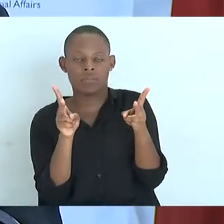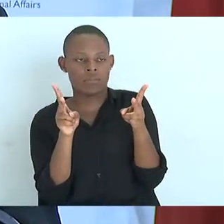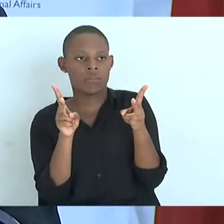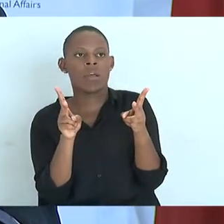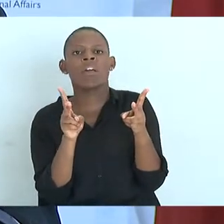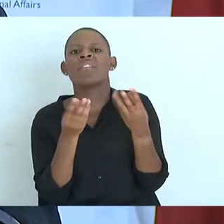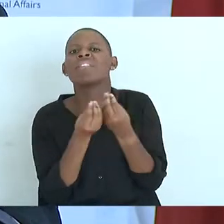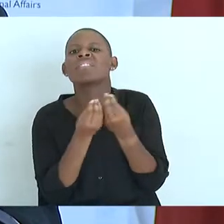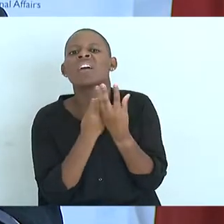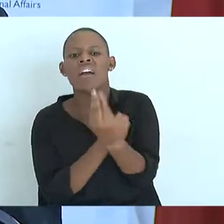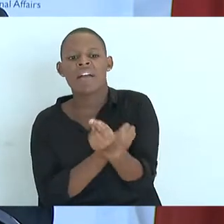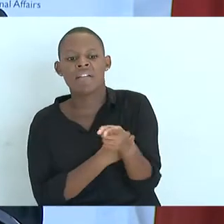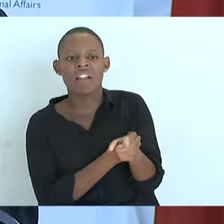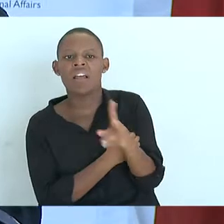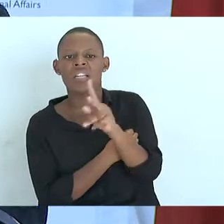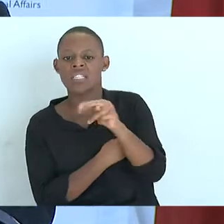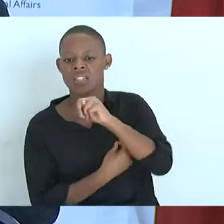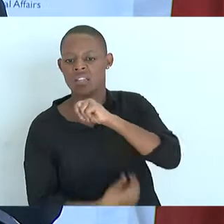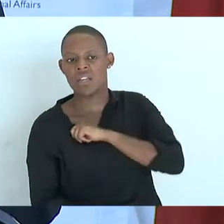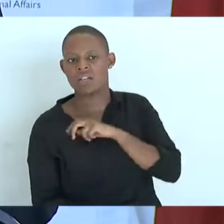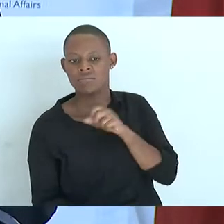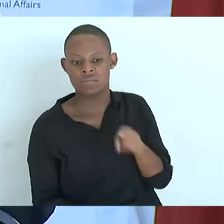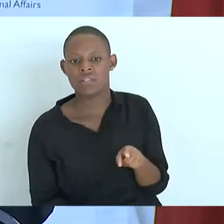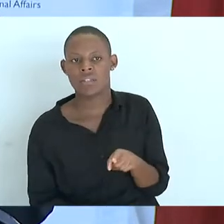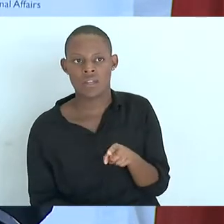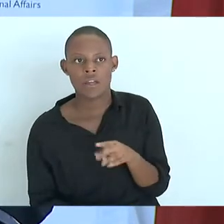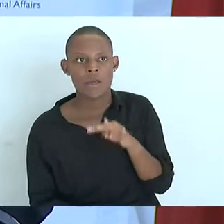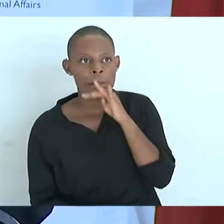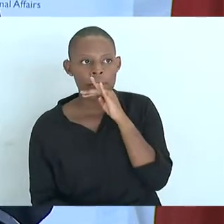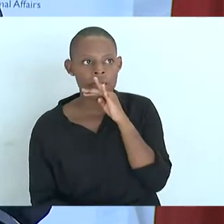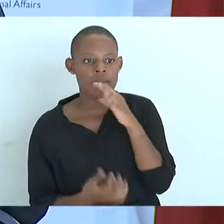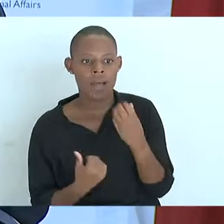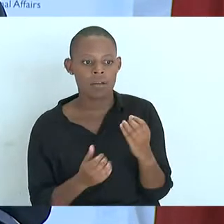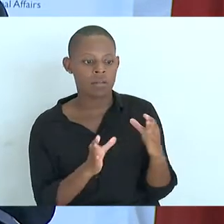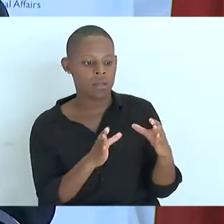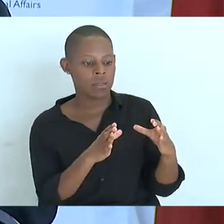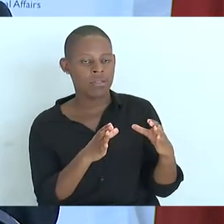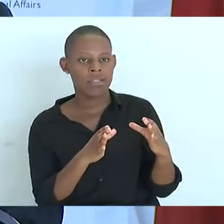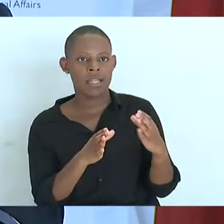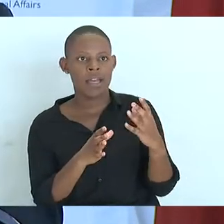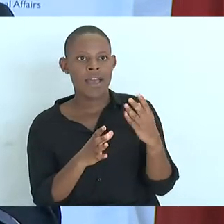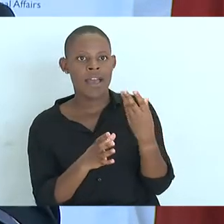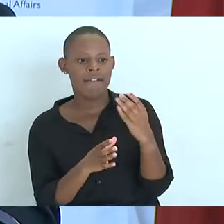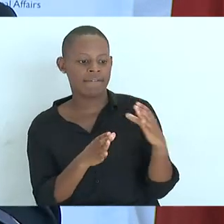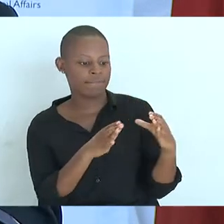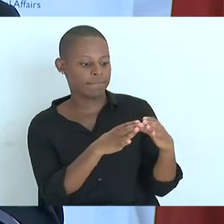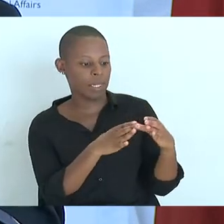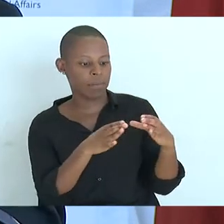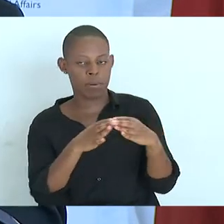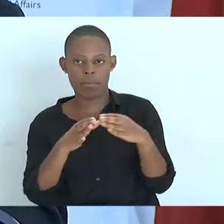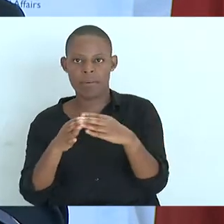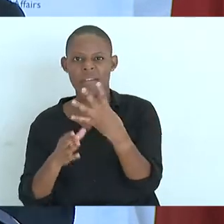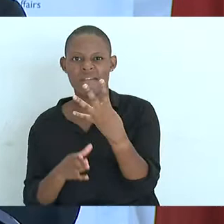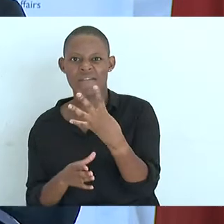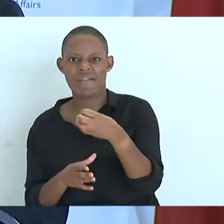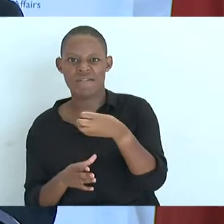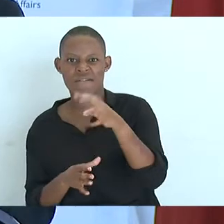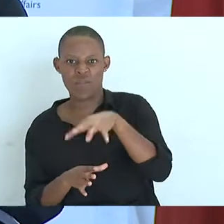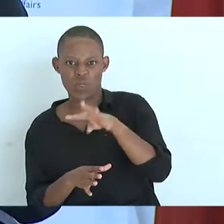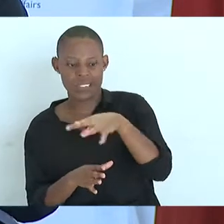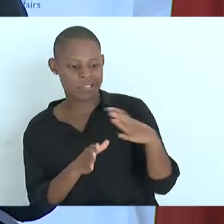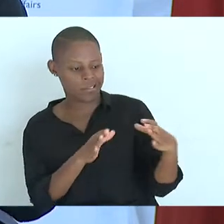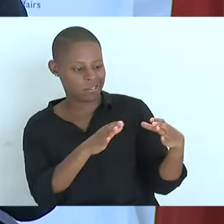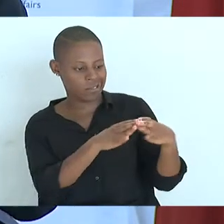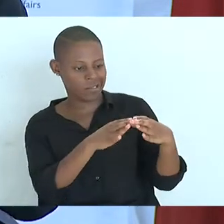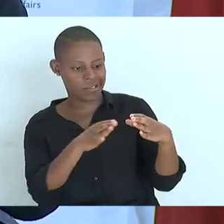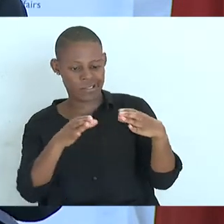only. So in KwaZulu-Natal, we've broken up our economy into 14 sectors. And working with